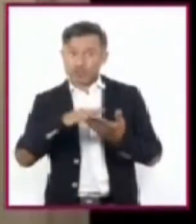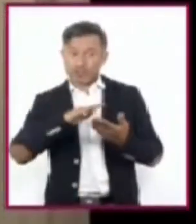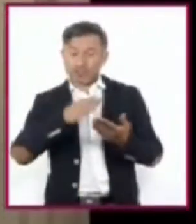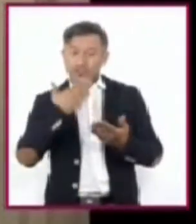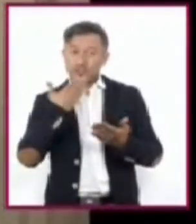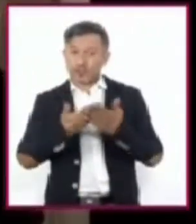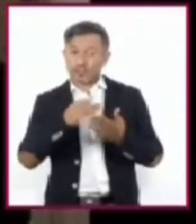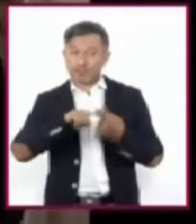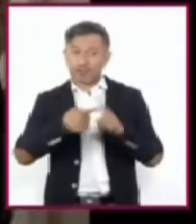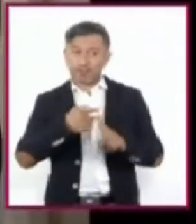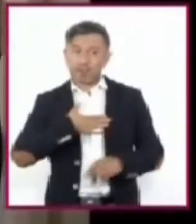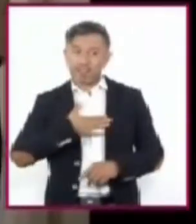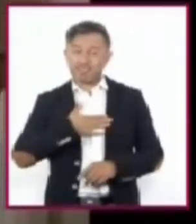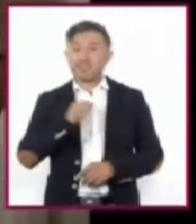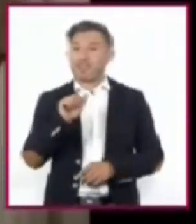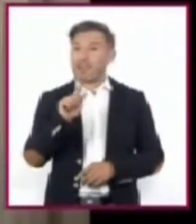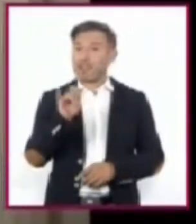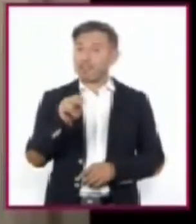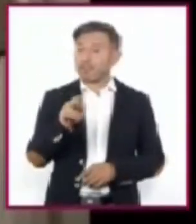Alan. Hi.